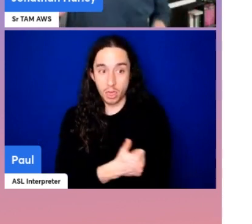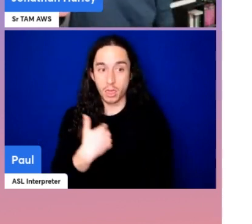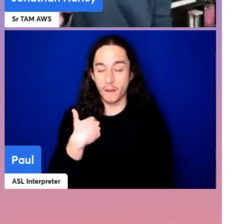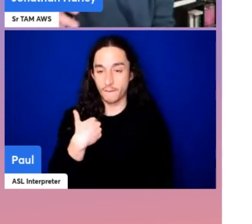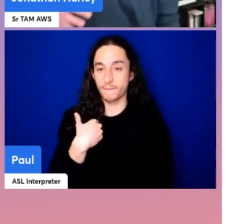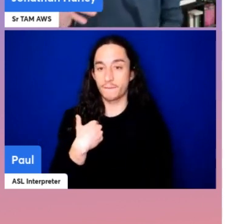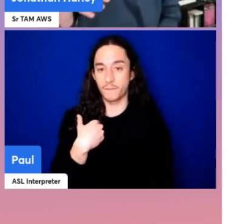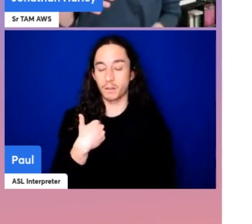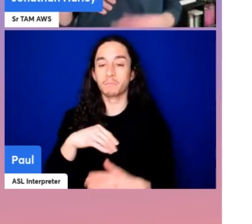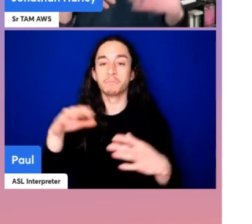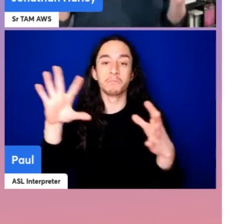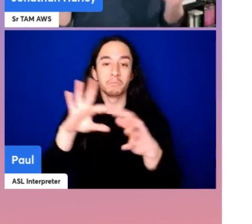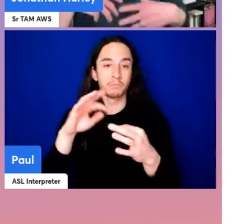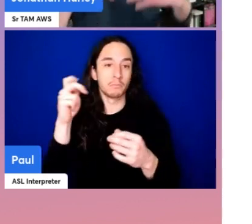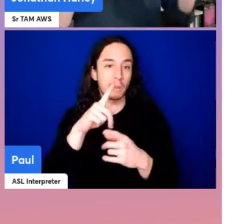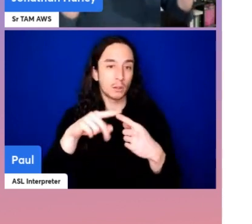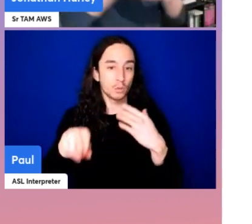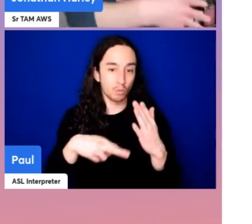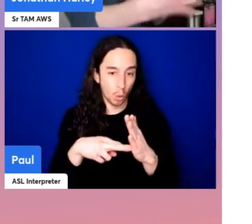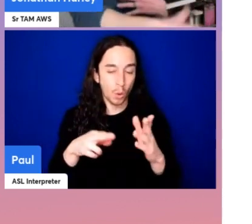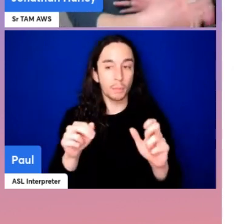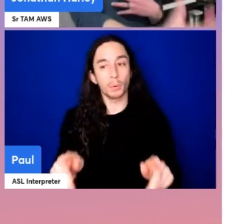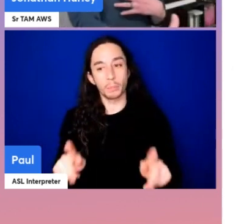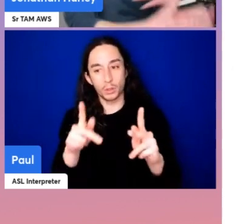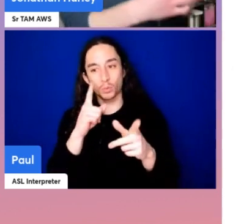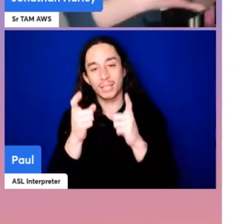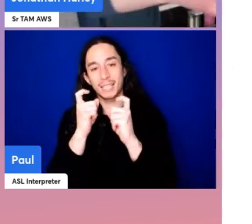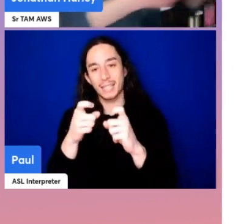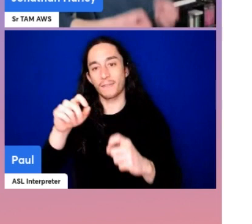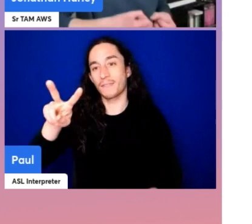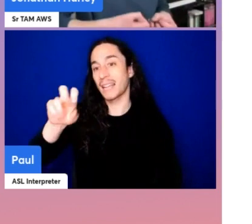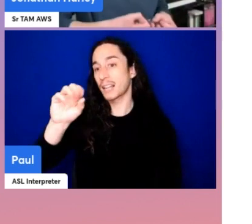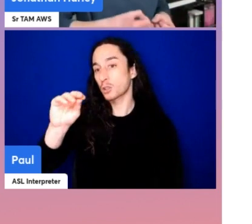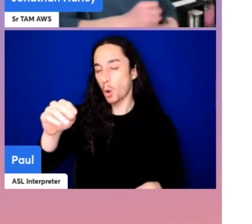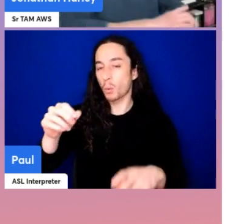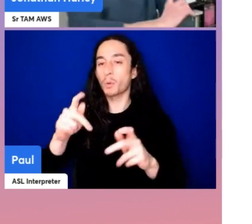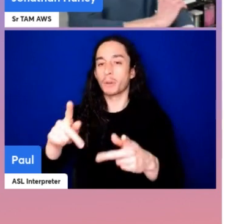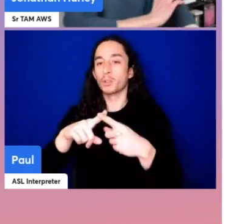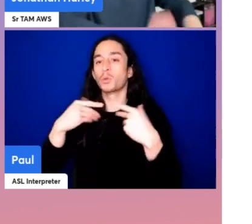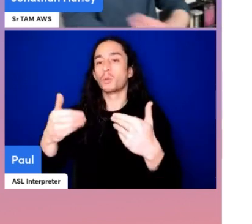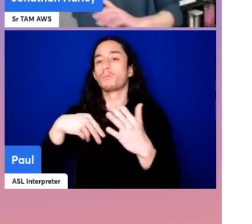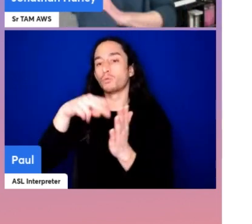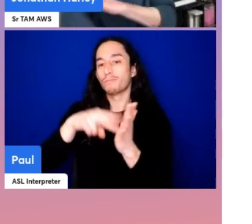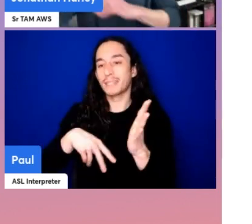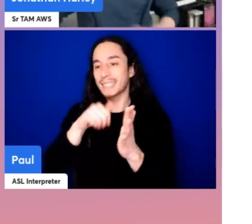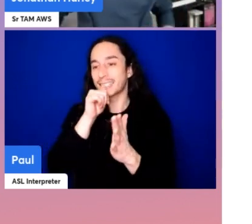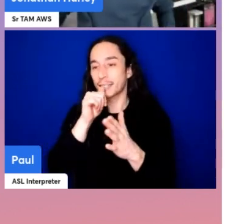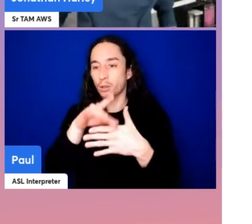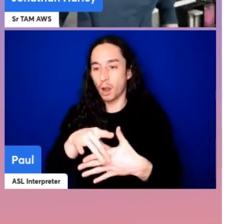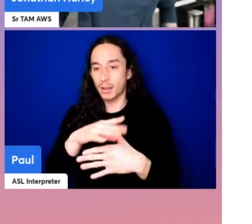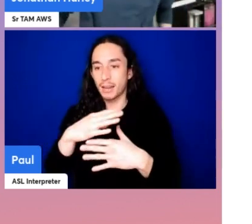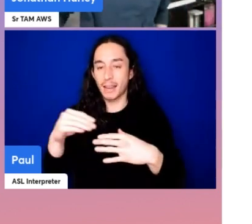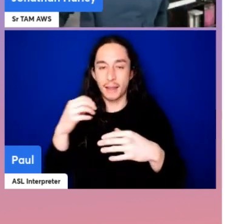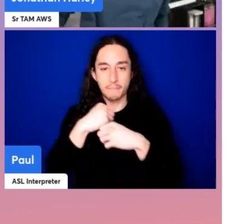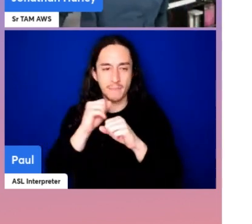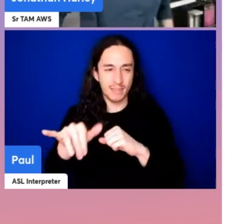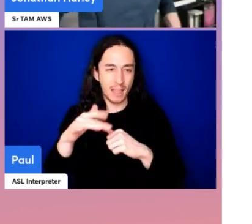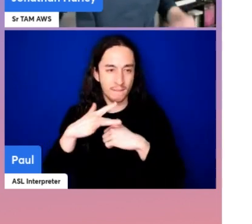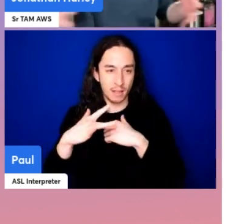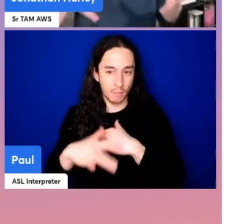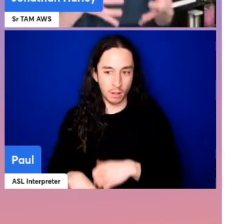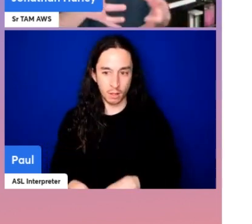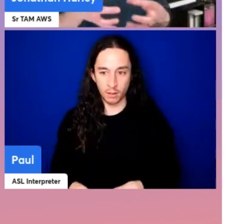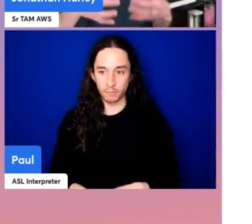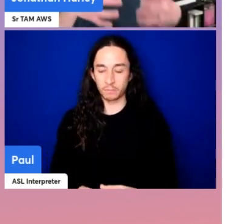a role and a permission that gives VSO the permission to read those secret contents and make them available.